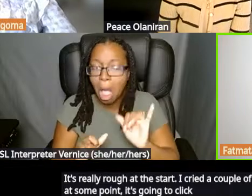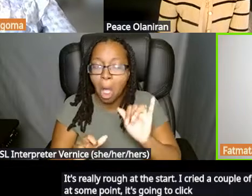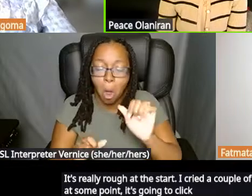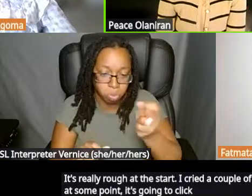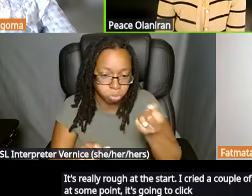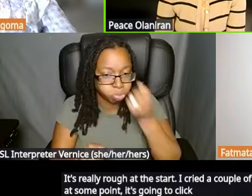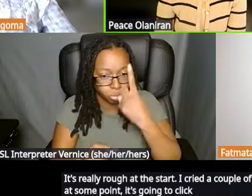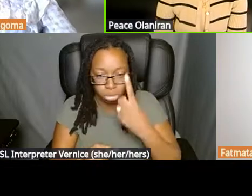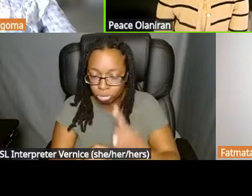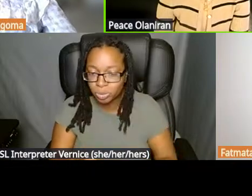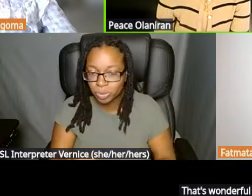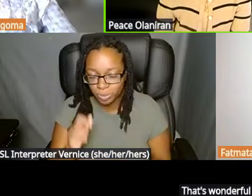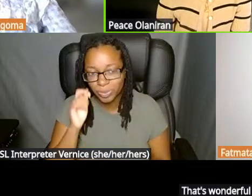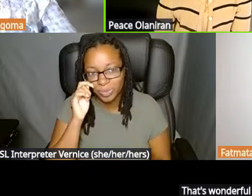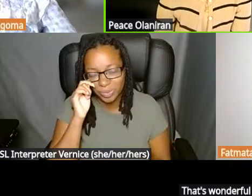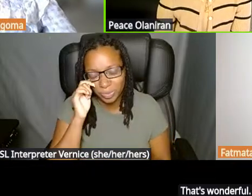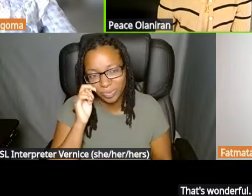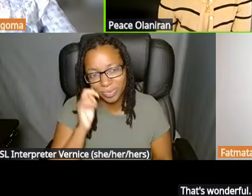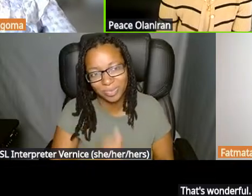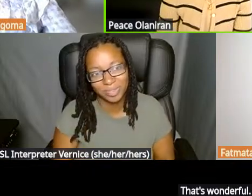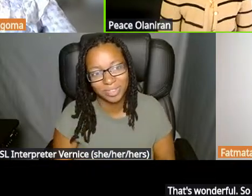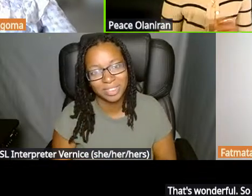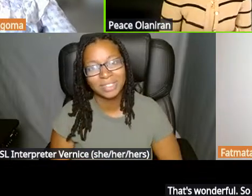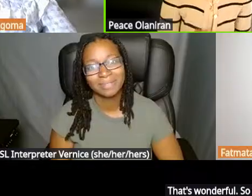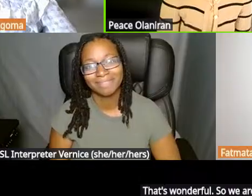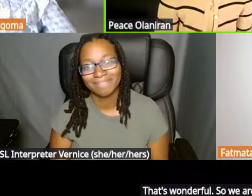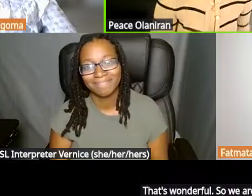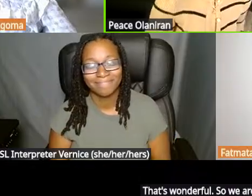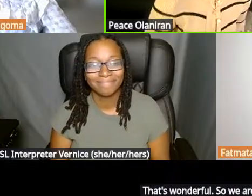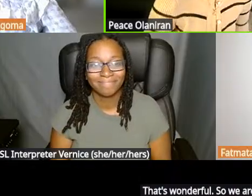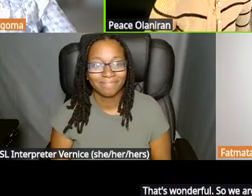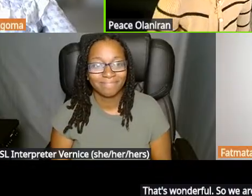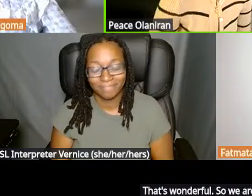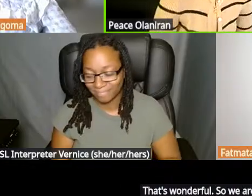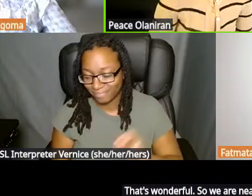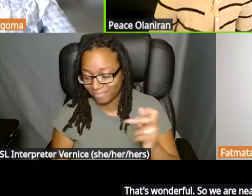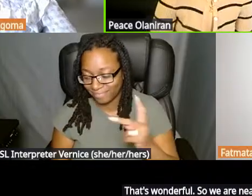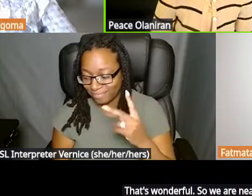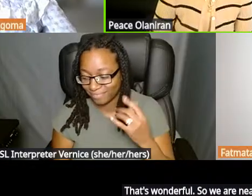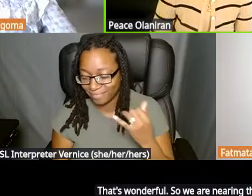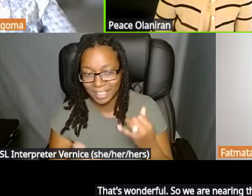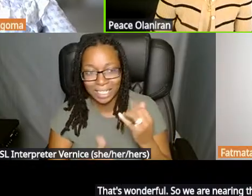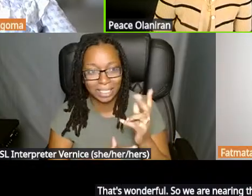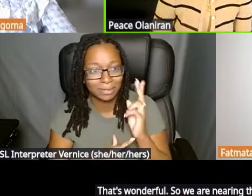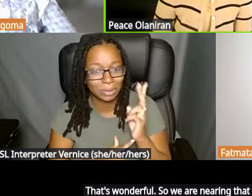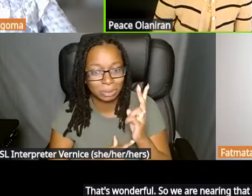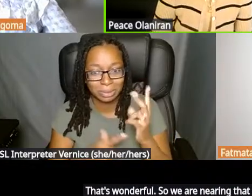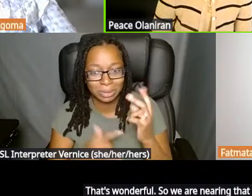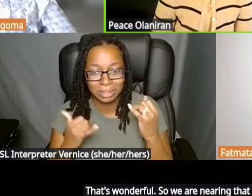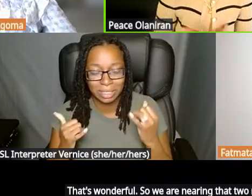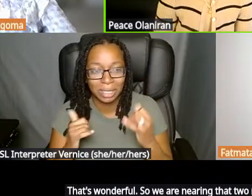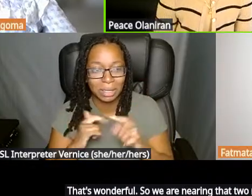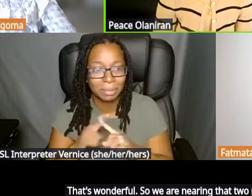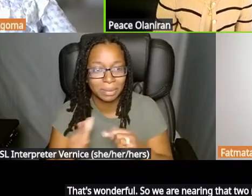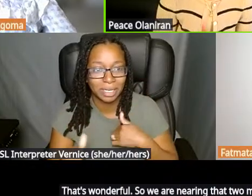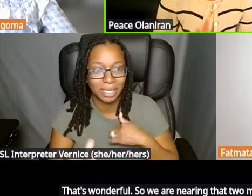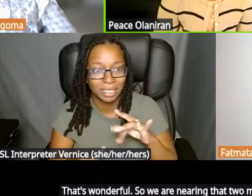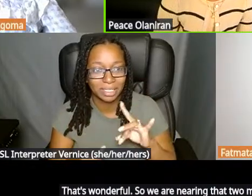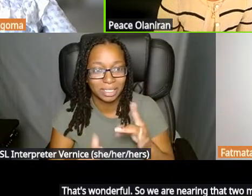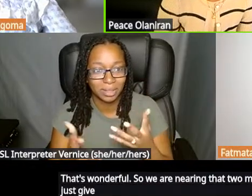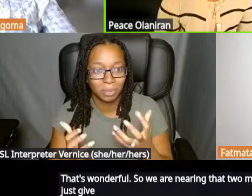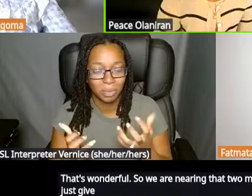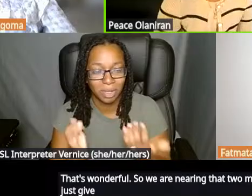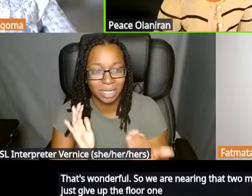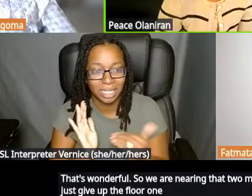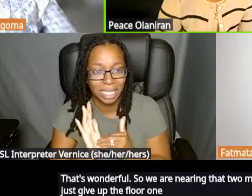That's wonderful. So we are nearing that 2-minute mark, but I did want to just give up the floor one